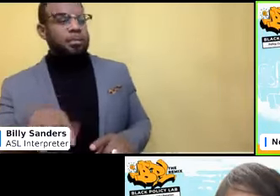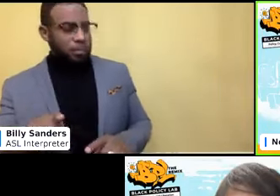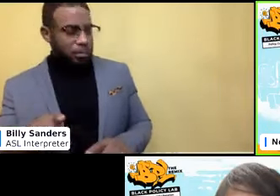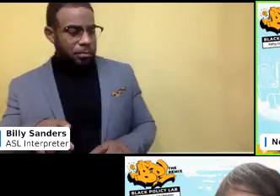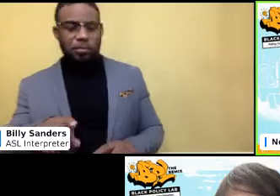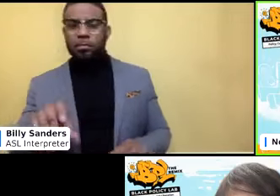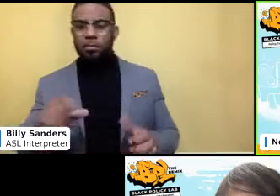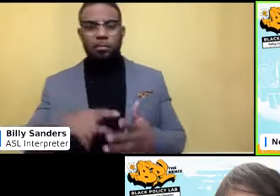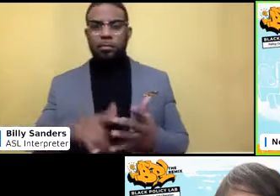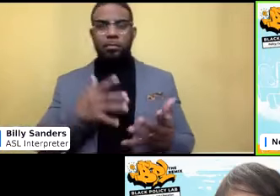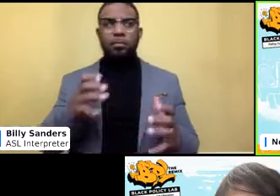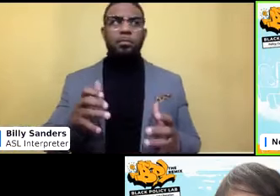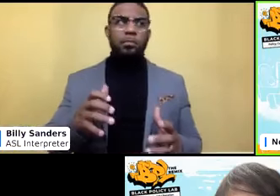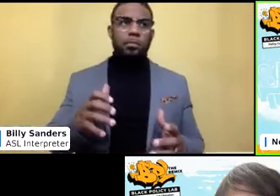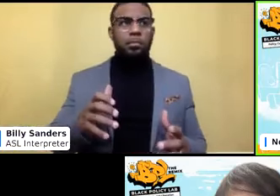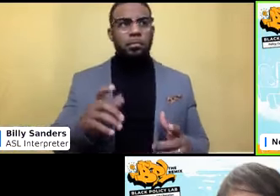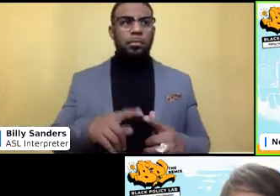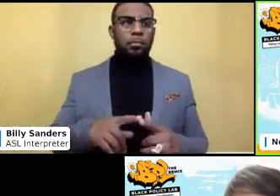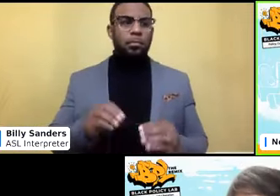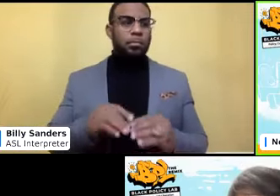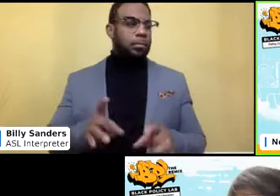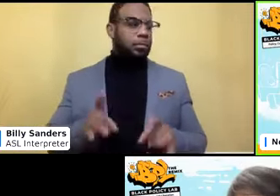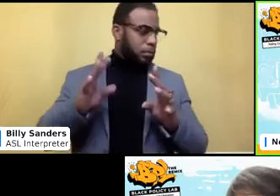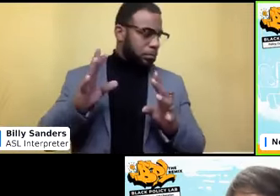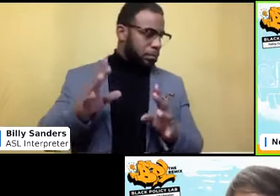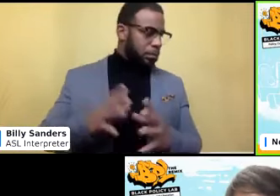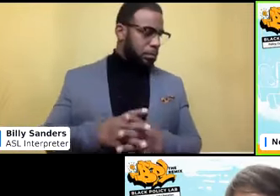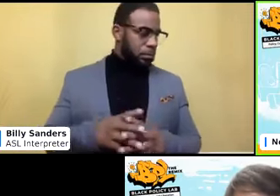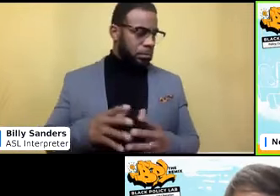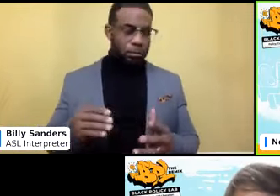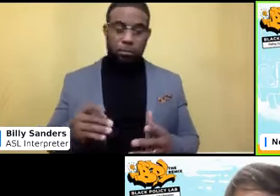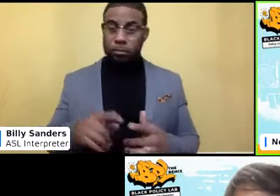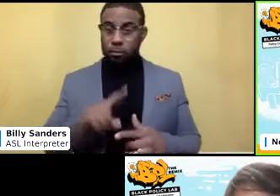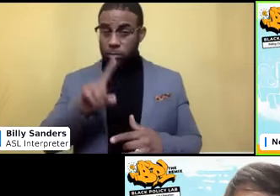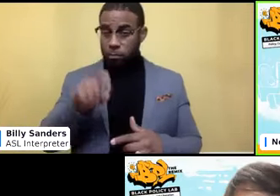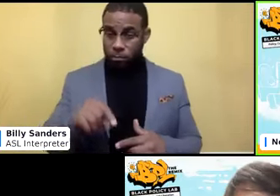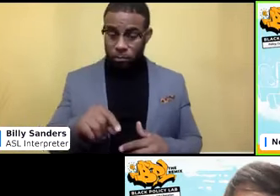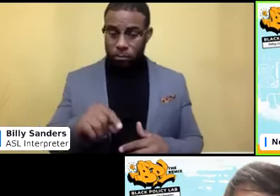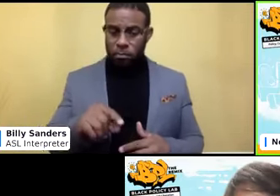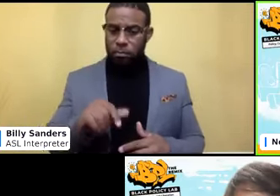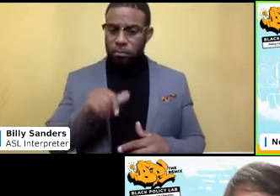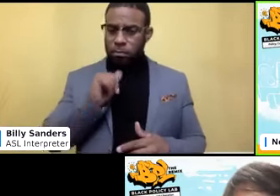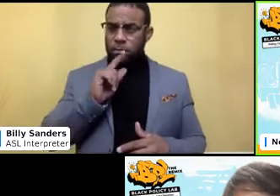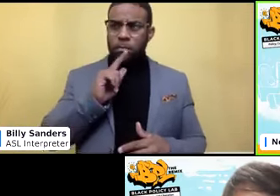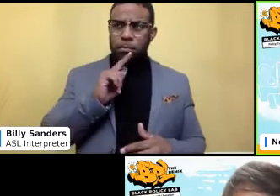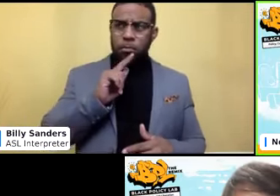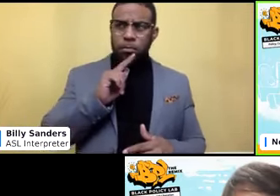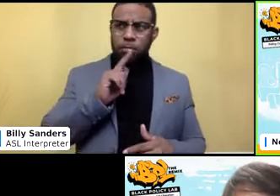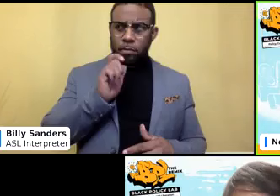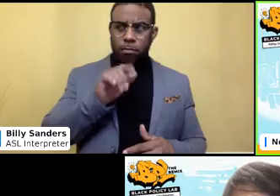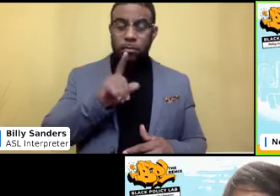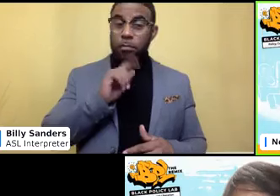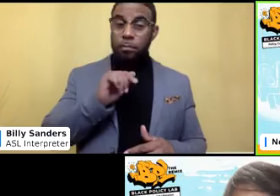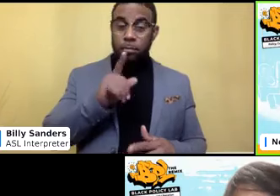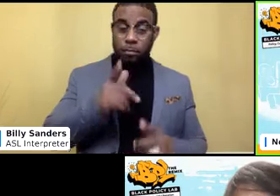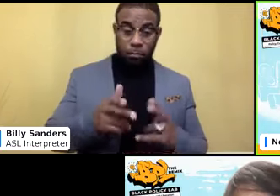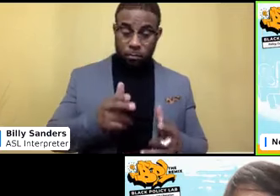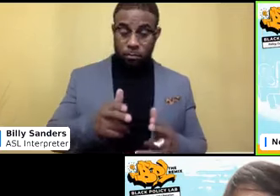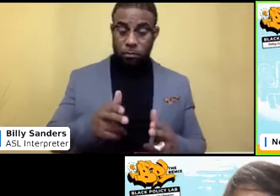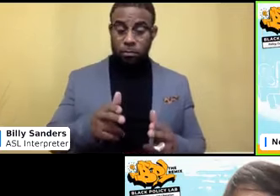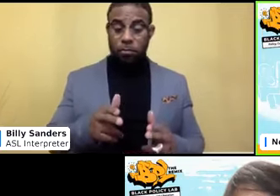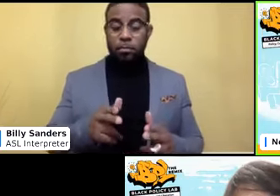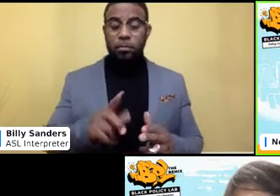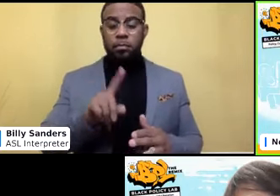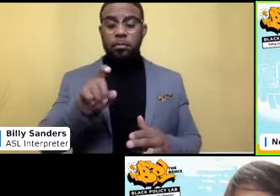doing things. We don't want to more violence. And the question is not that there are guns.